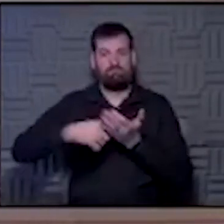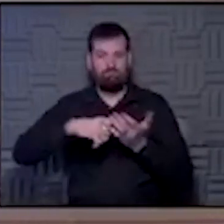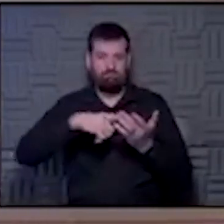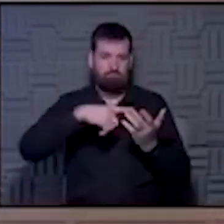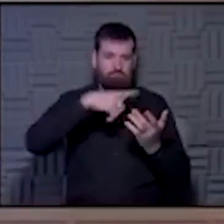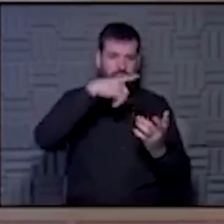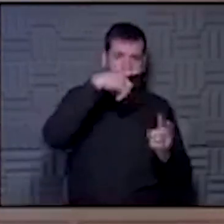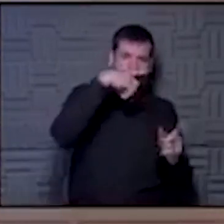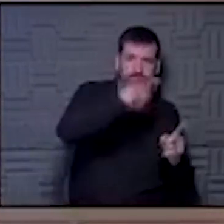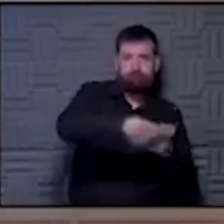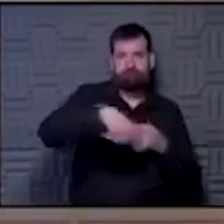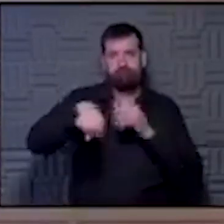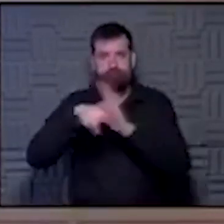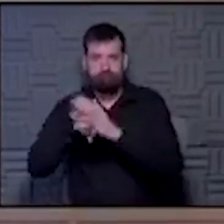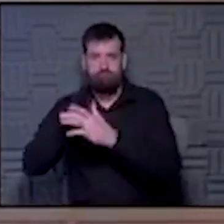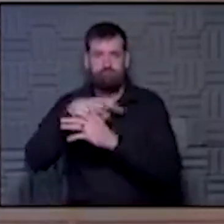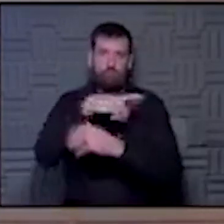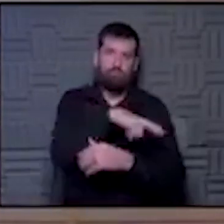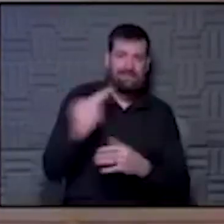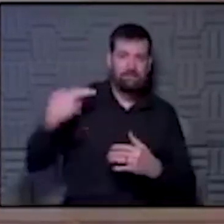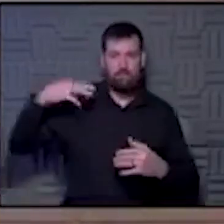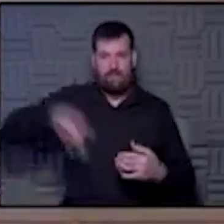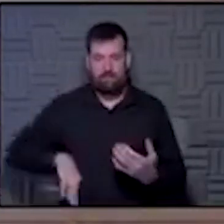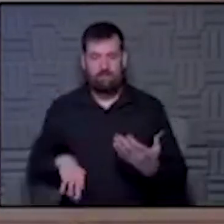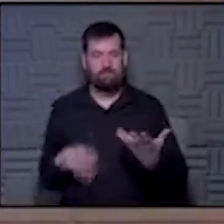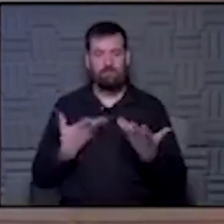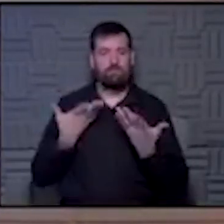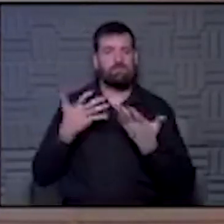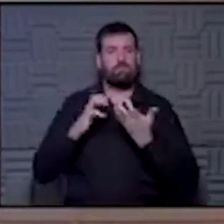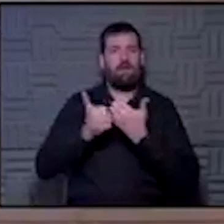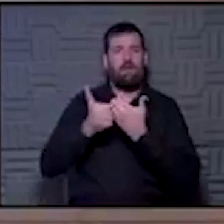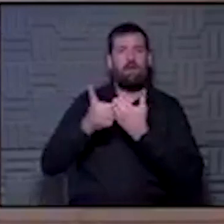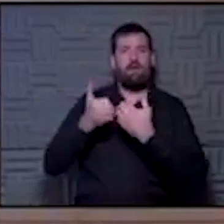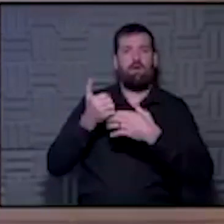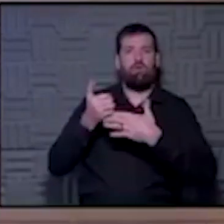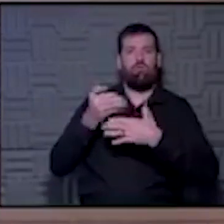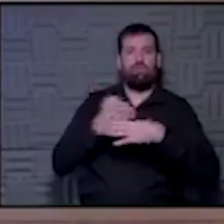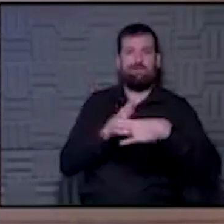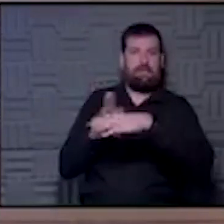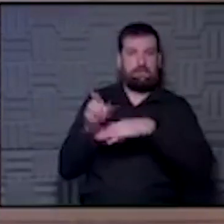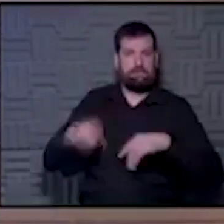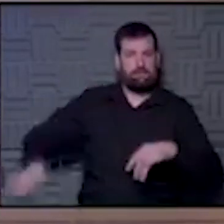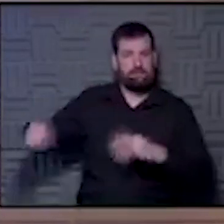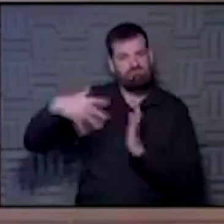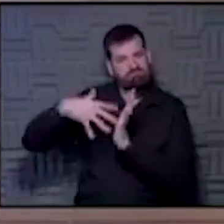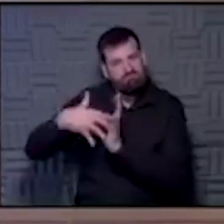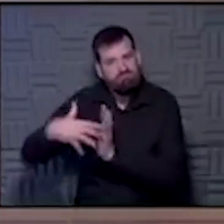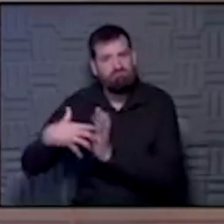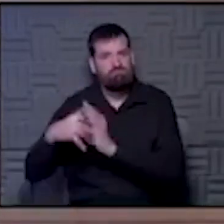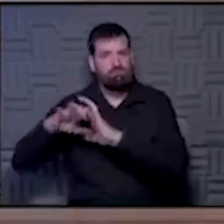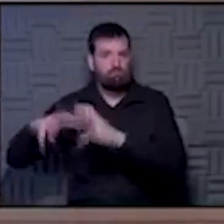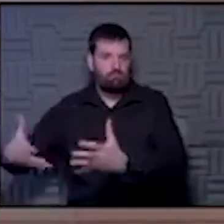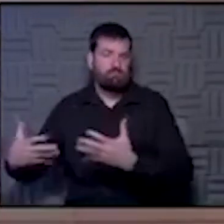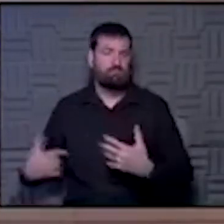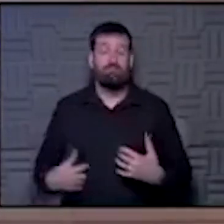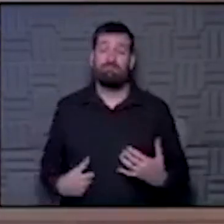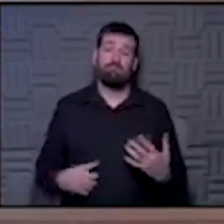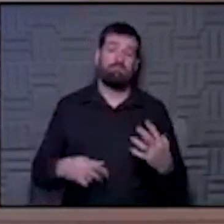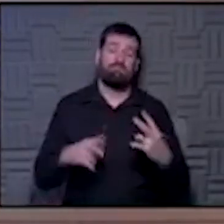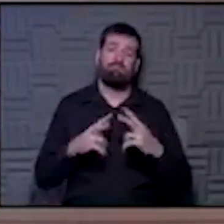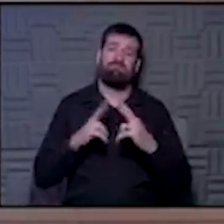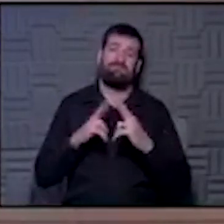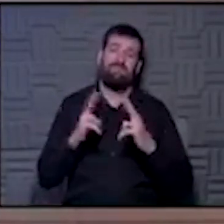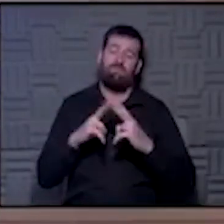benefits here, doing everything we can to protect our vulnerable populations, and probably very much